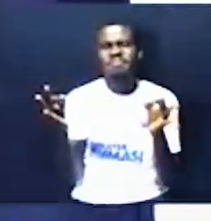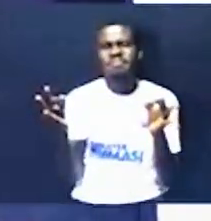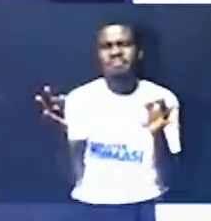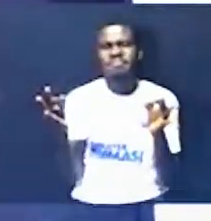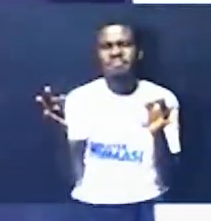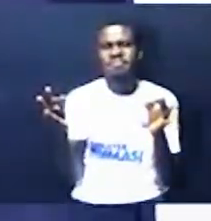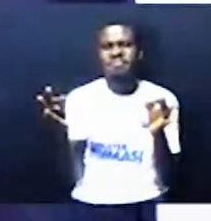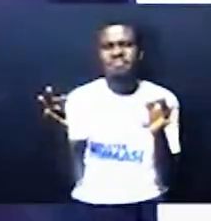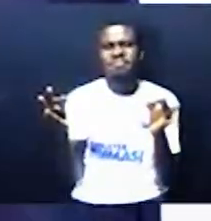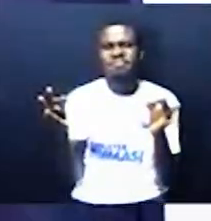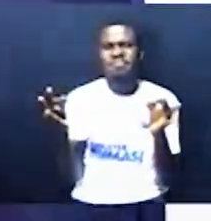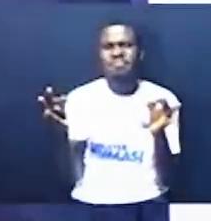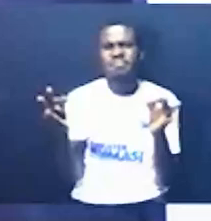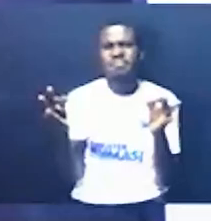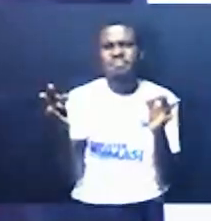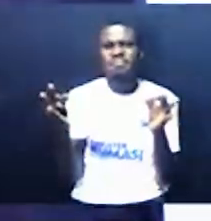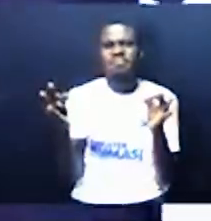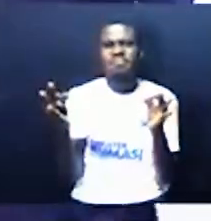Maybe